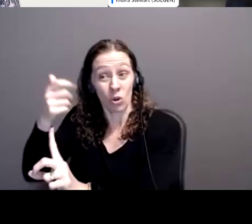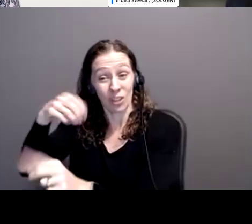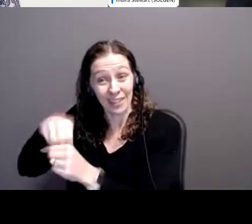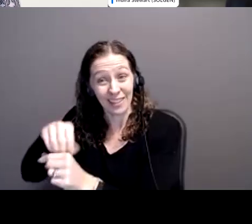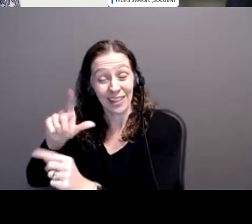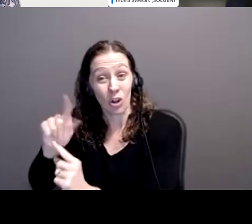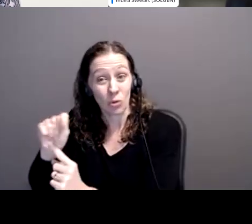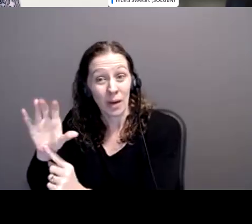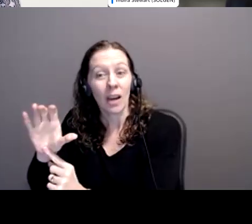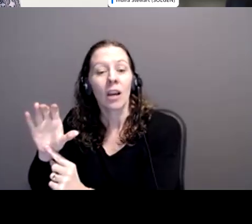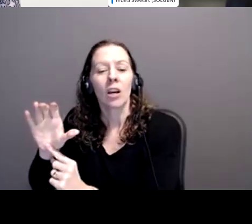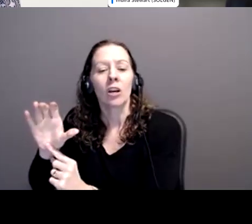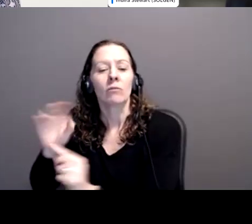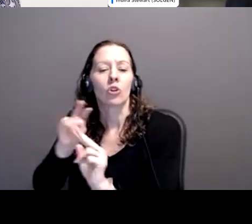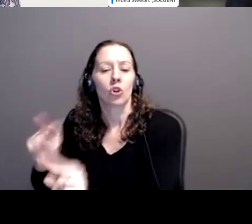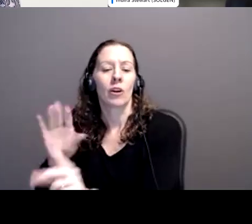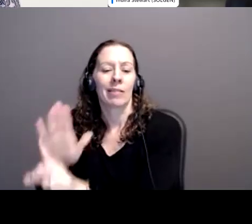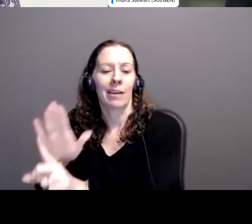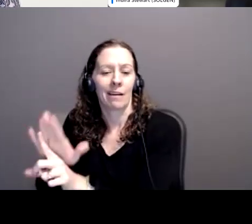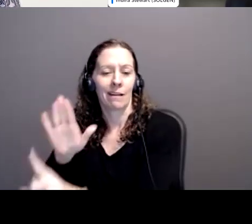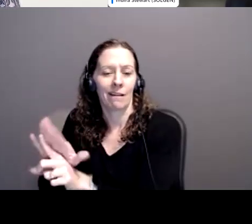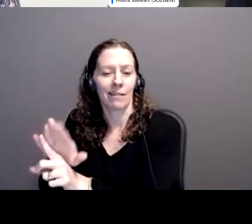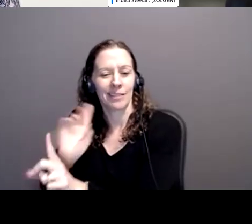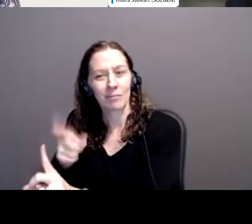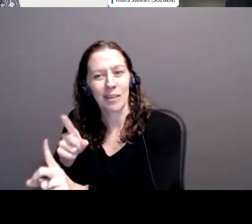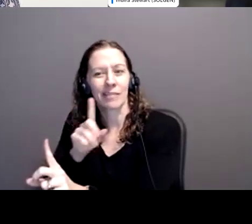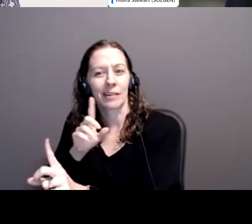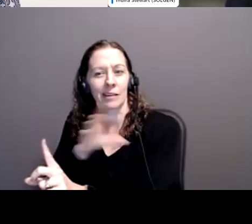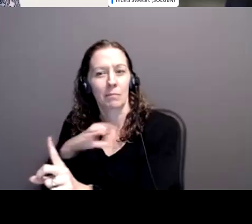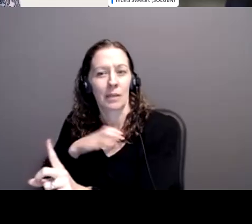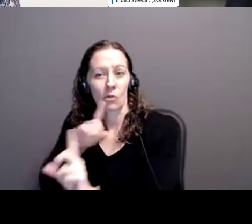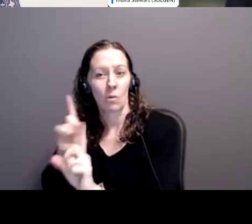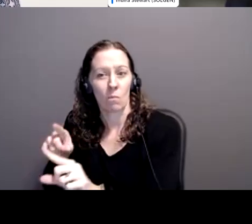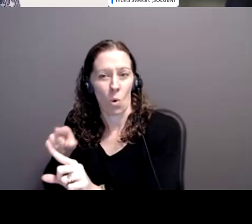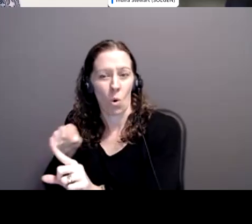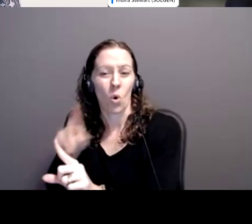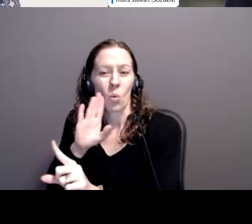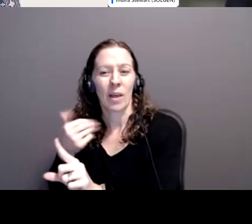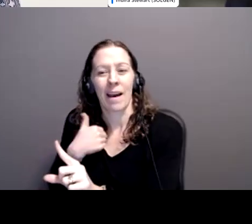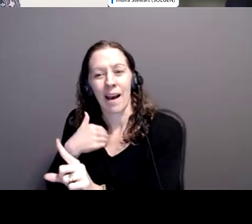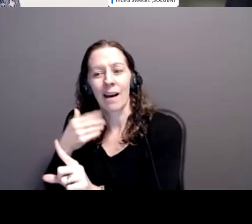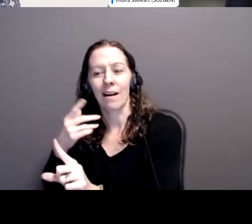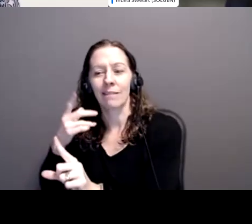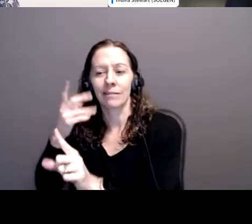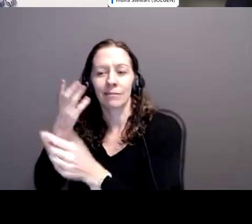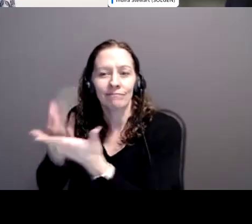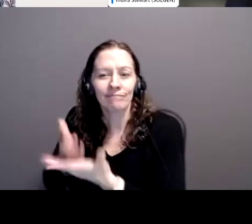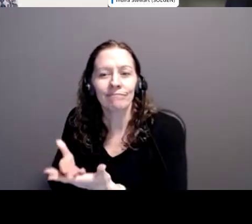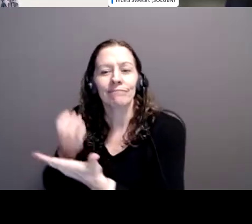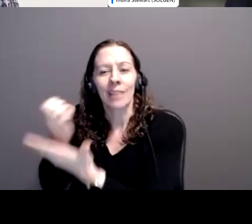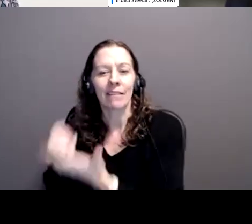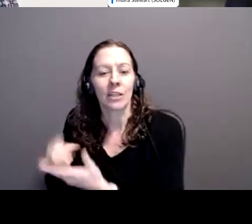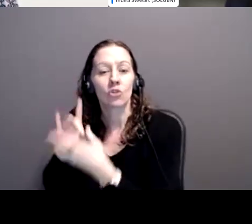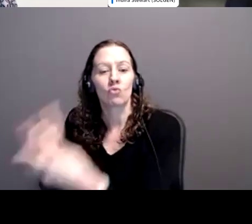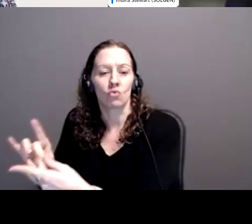death review committee report, and that should have more specific information around the long-term care homicides. Great, thanks. And we did